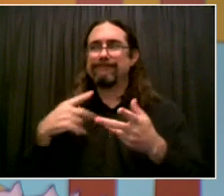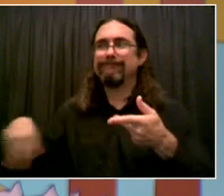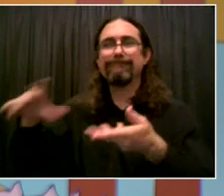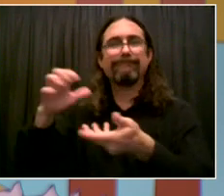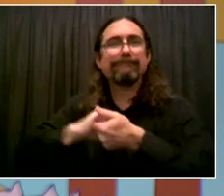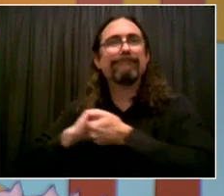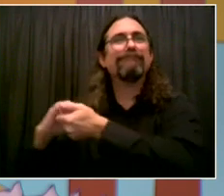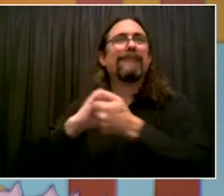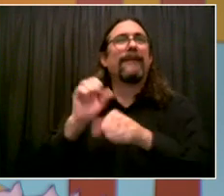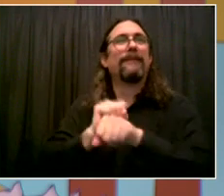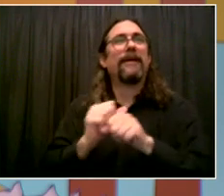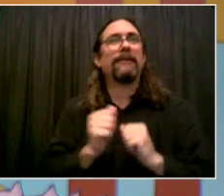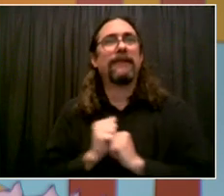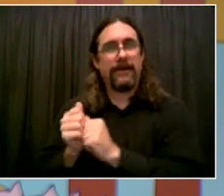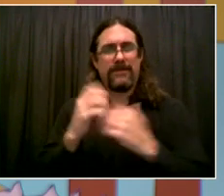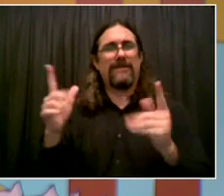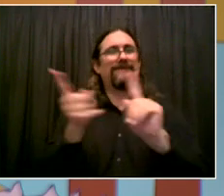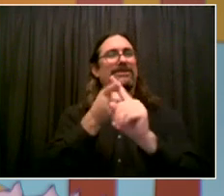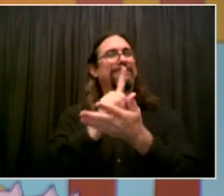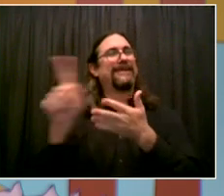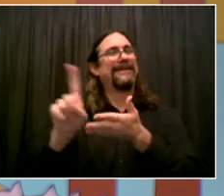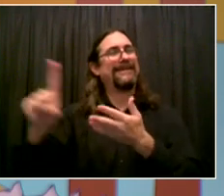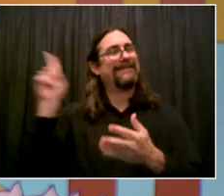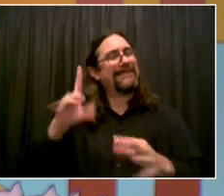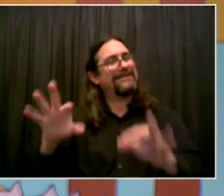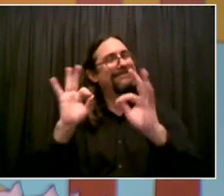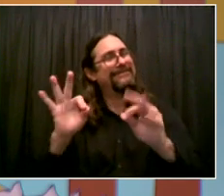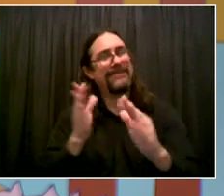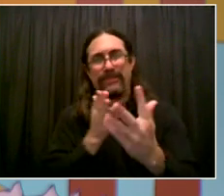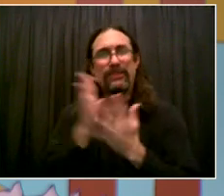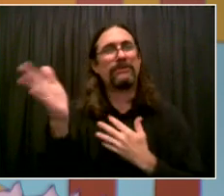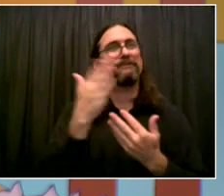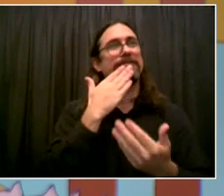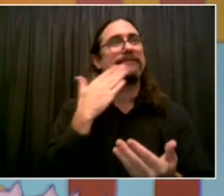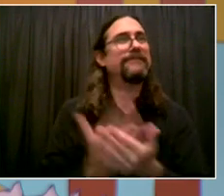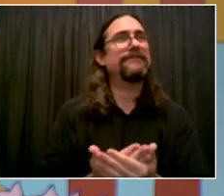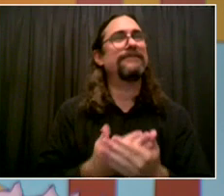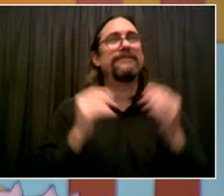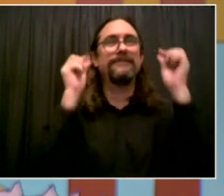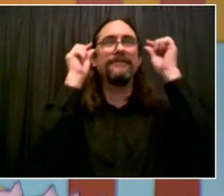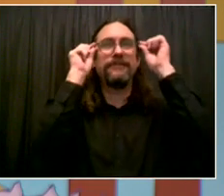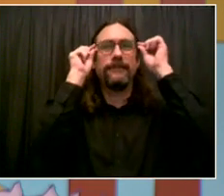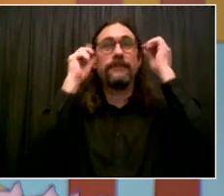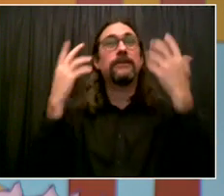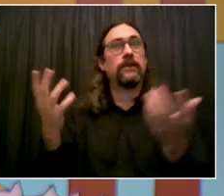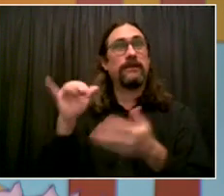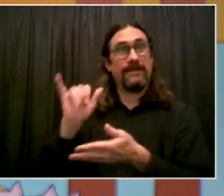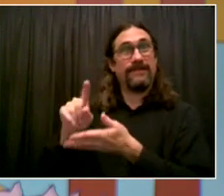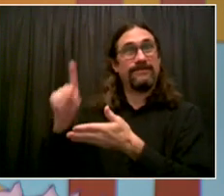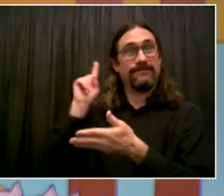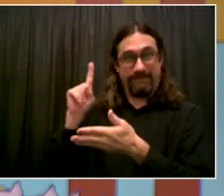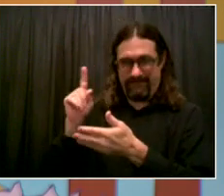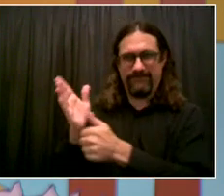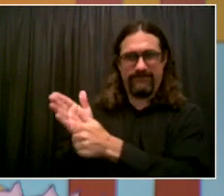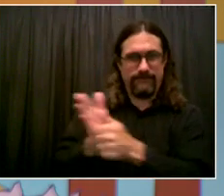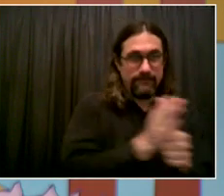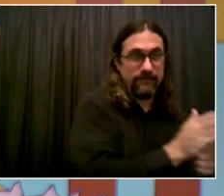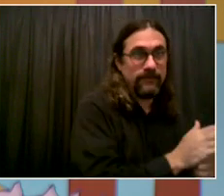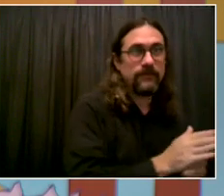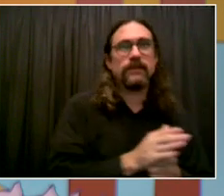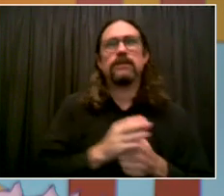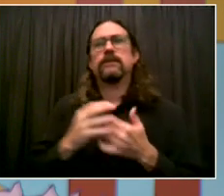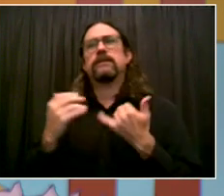really pleased with it overall. But we also looked at the week. We asked ourselves, what are things that we can improve upon? What are new approaches that